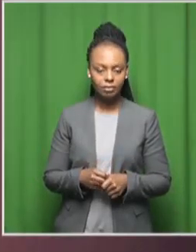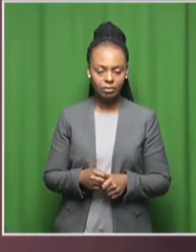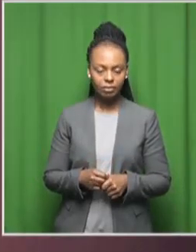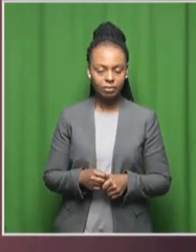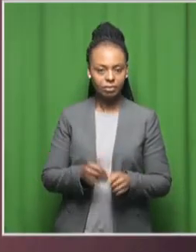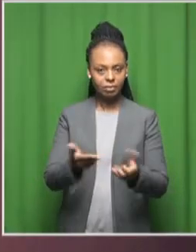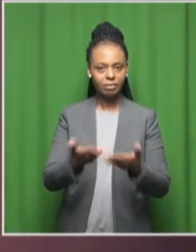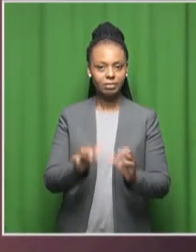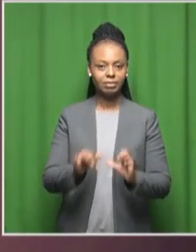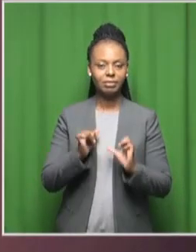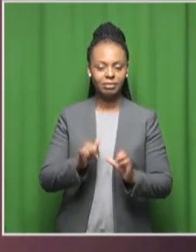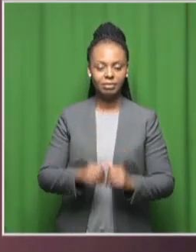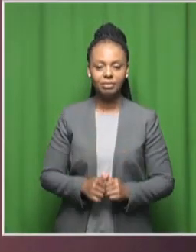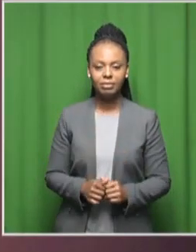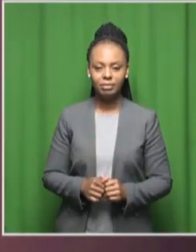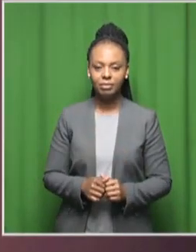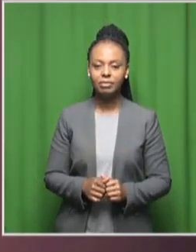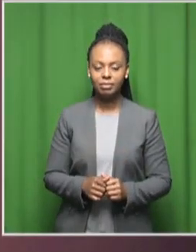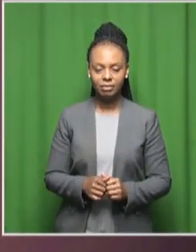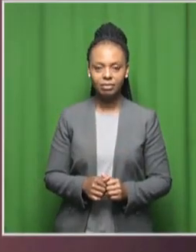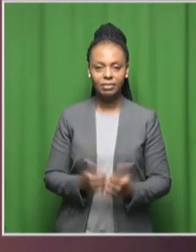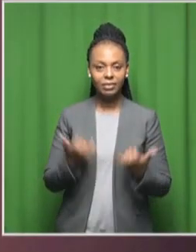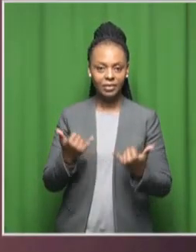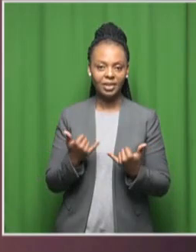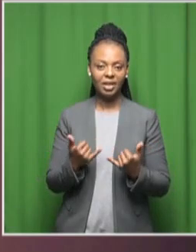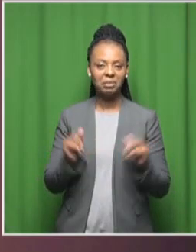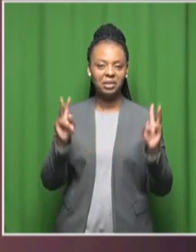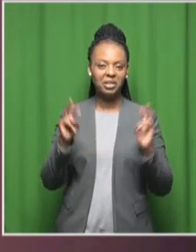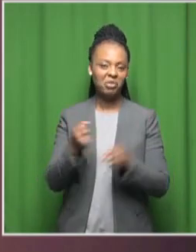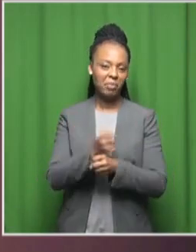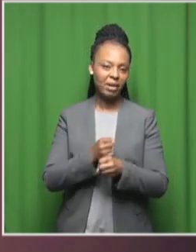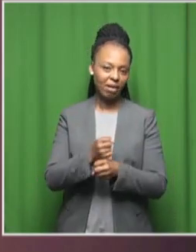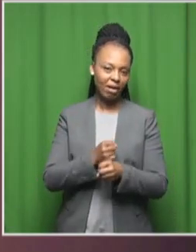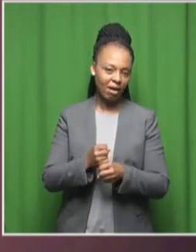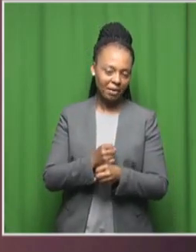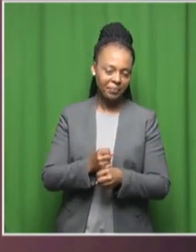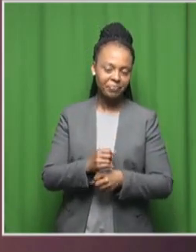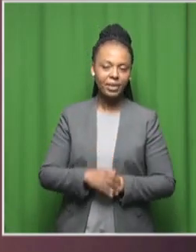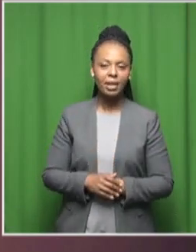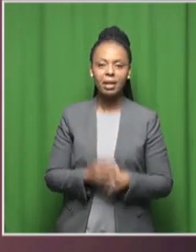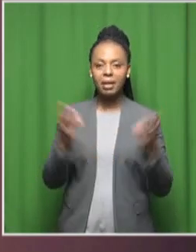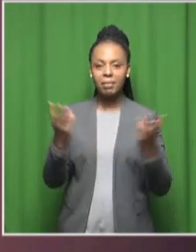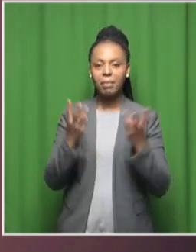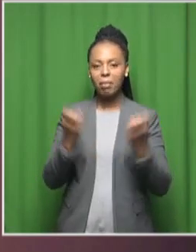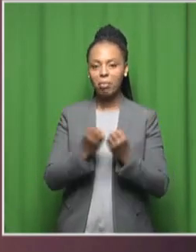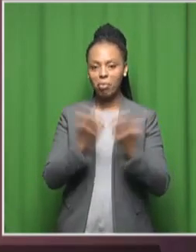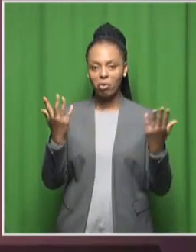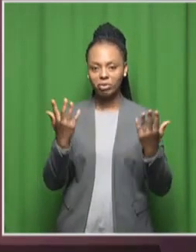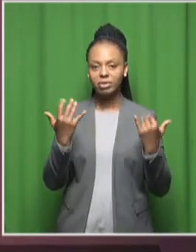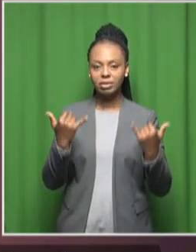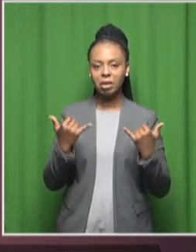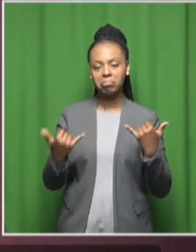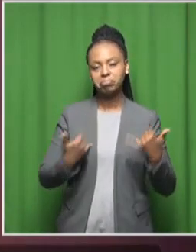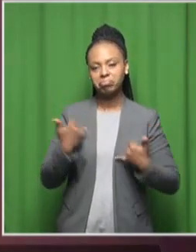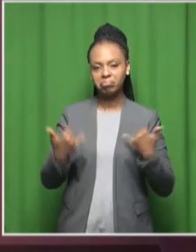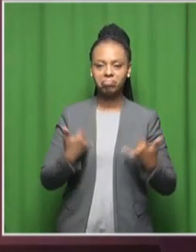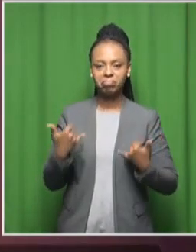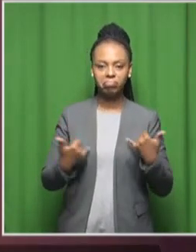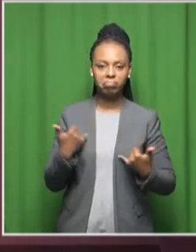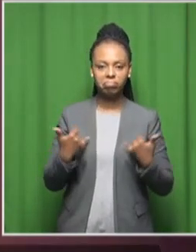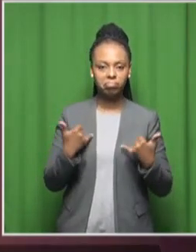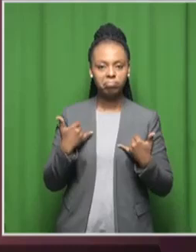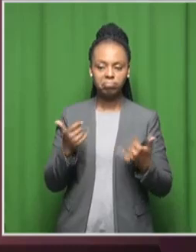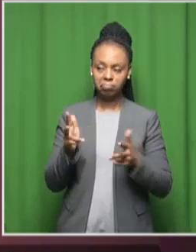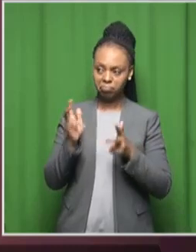And welcome back. So it's our medical slot now, and people have really taken to this, and I must say we enjoy it a lot as well